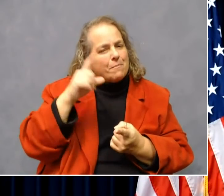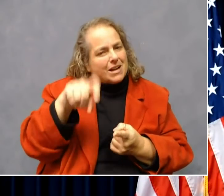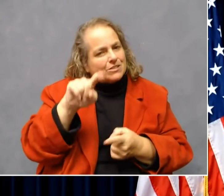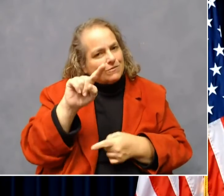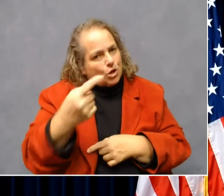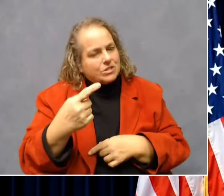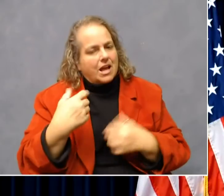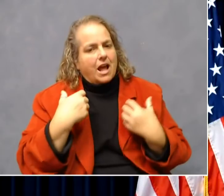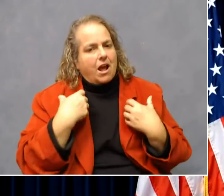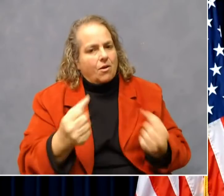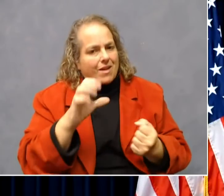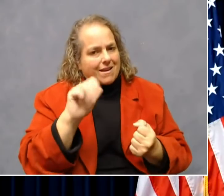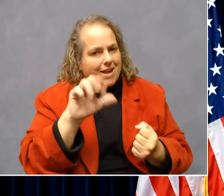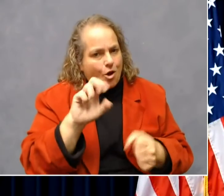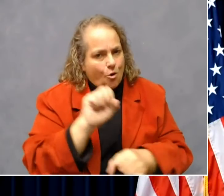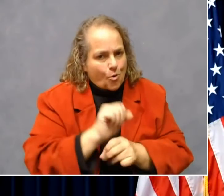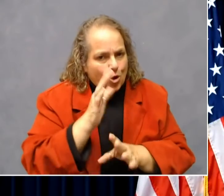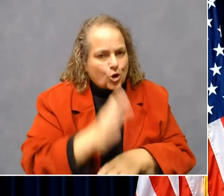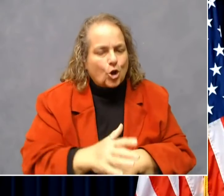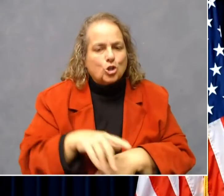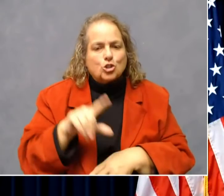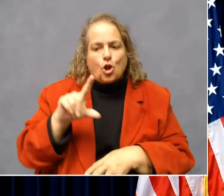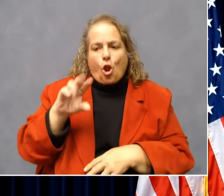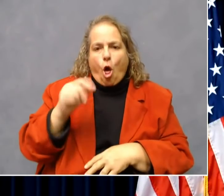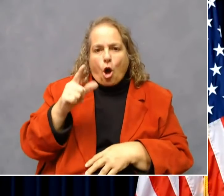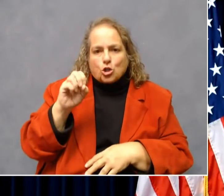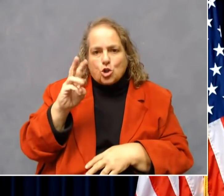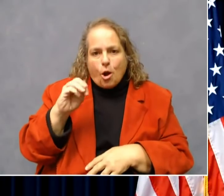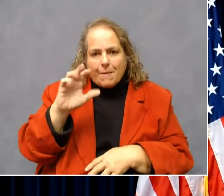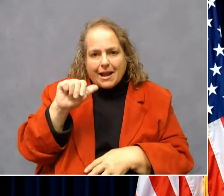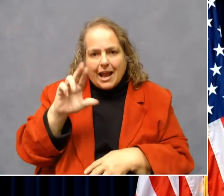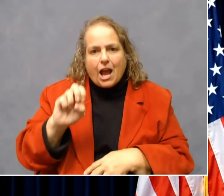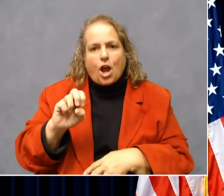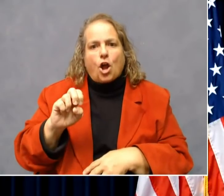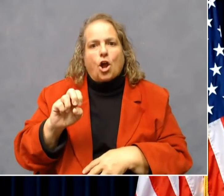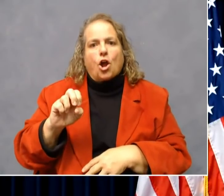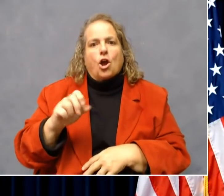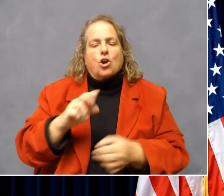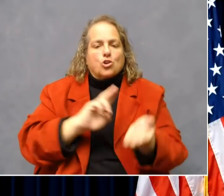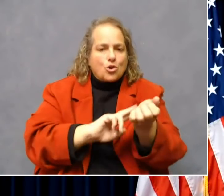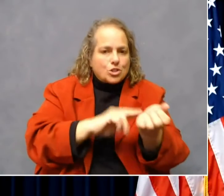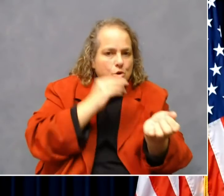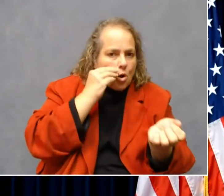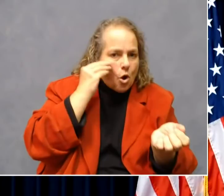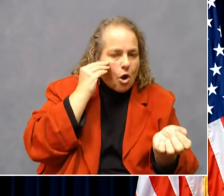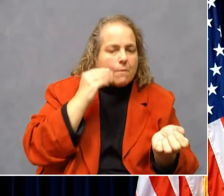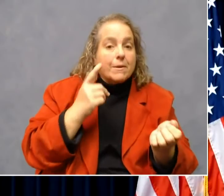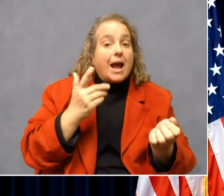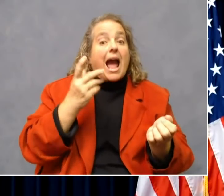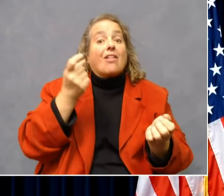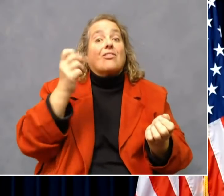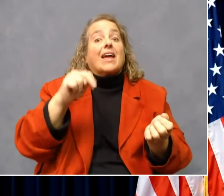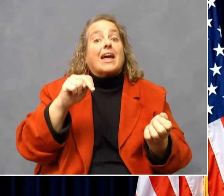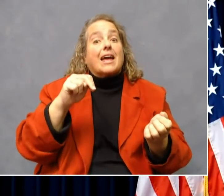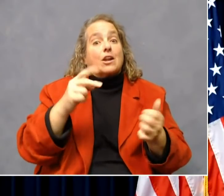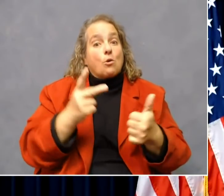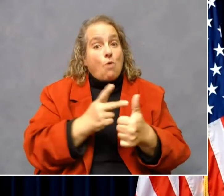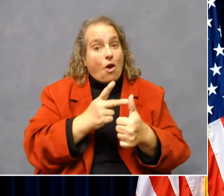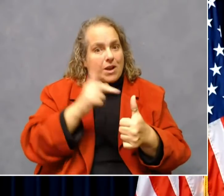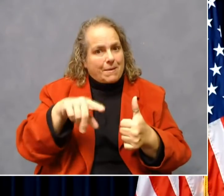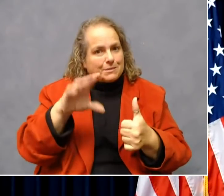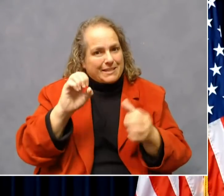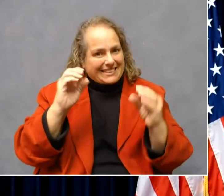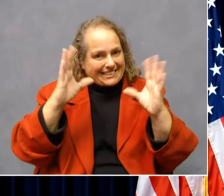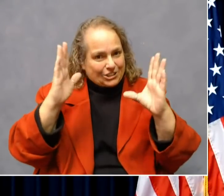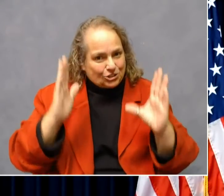care residents and staffers. There's going to be a big priority on teachers, because once we have our teachers vaccinated,